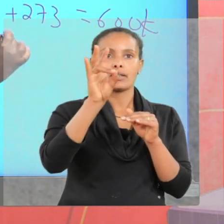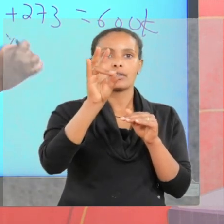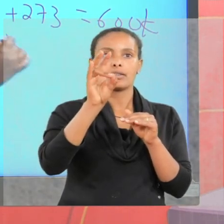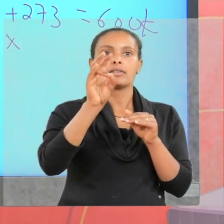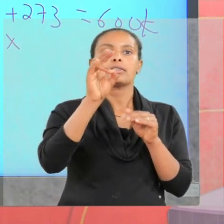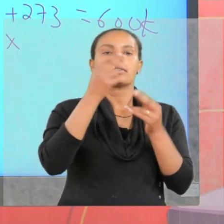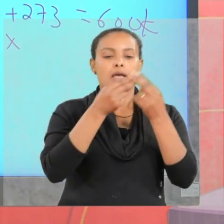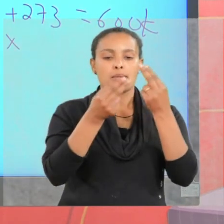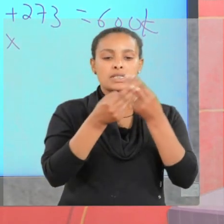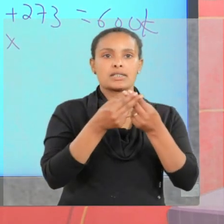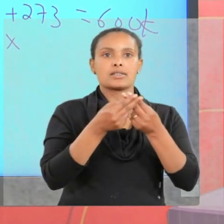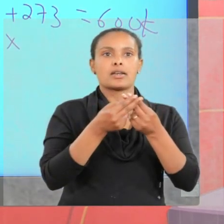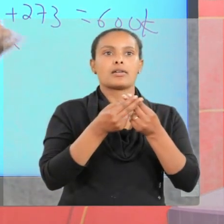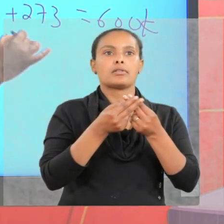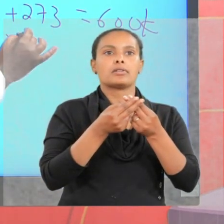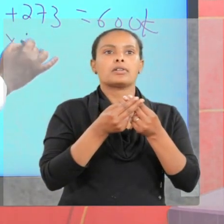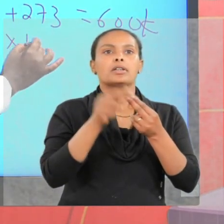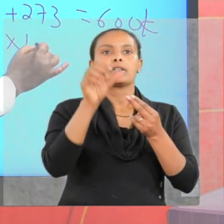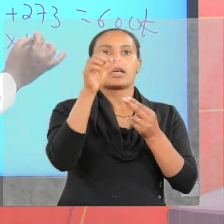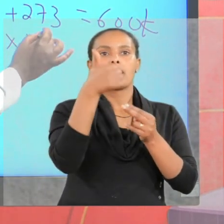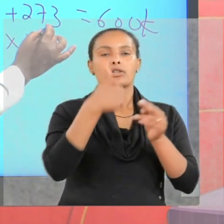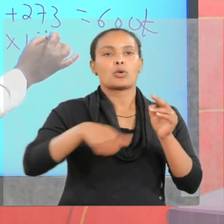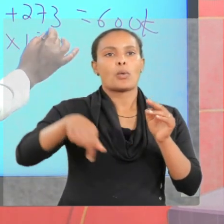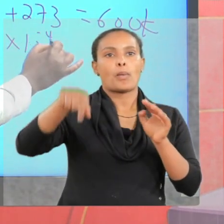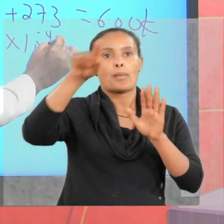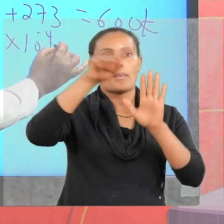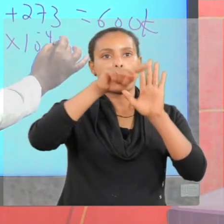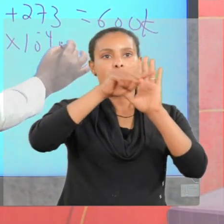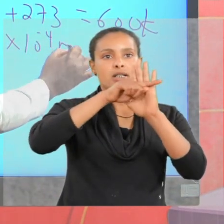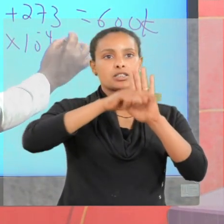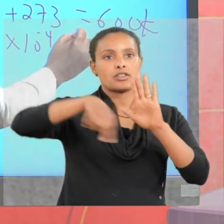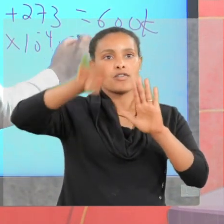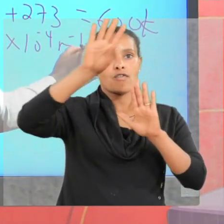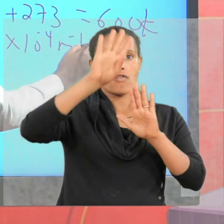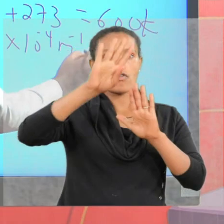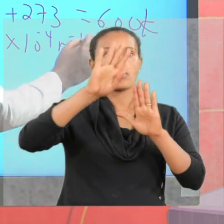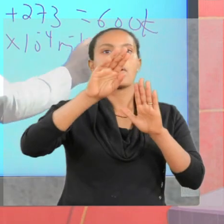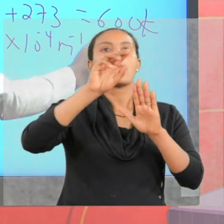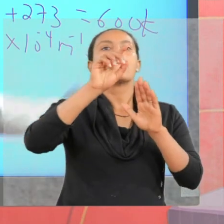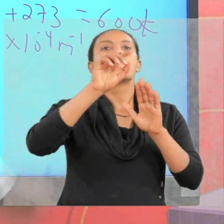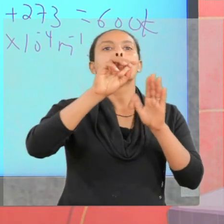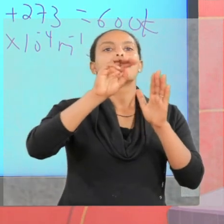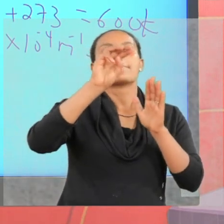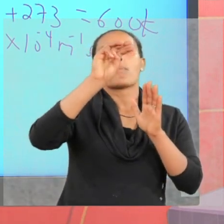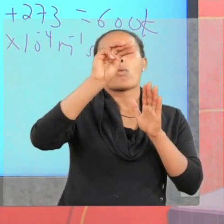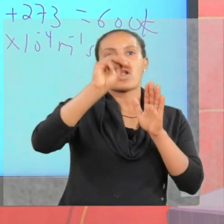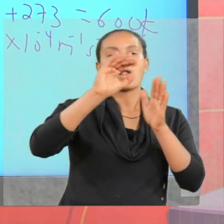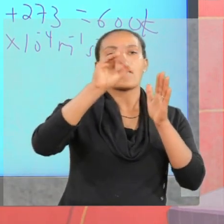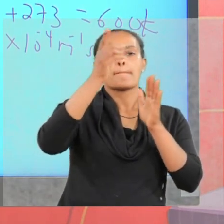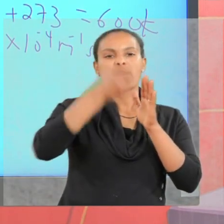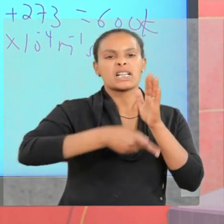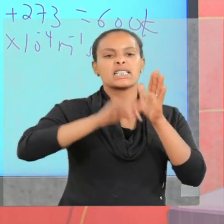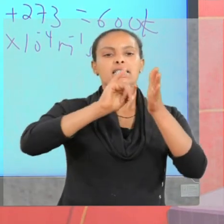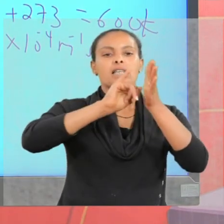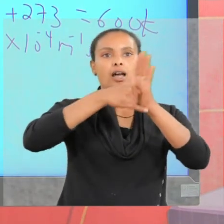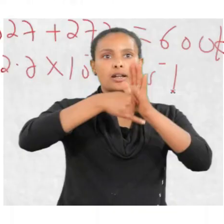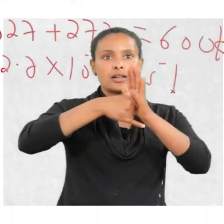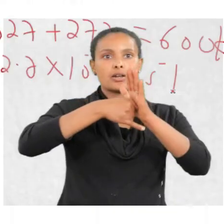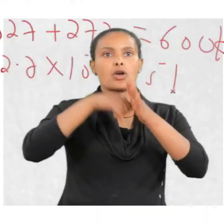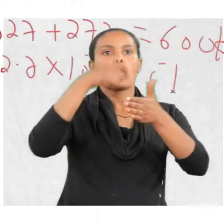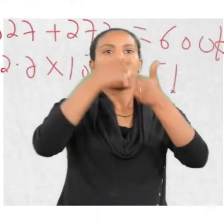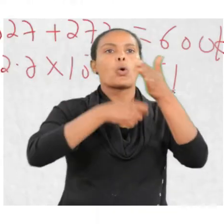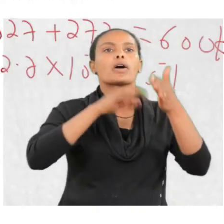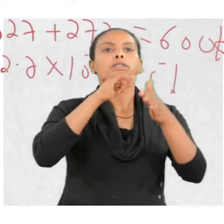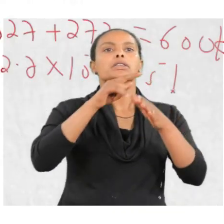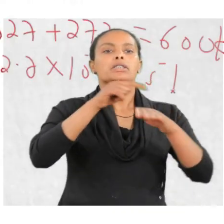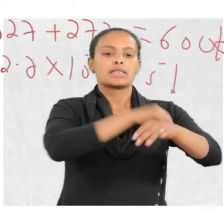2.7 times 10 raised to minus 4 per molar per second. What